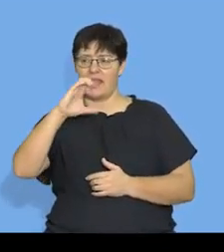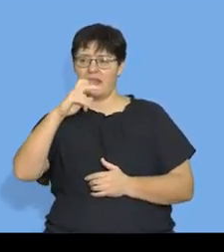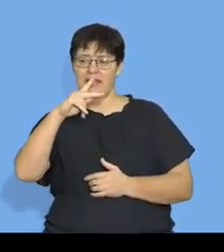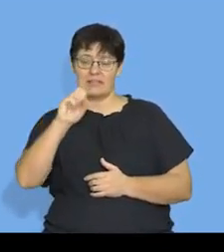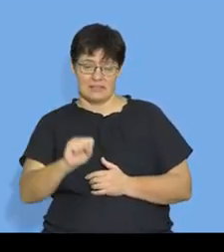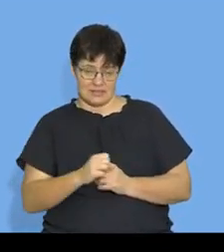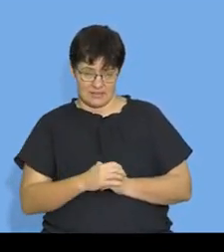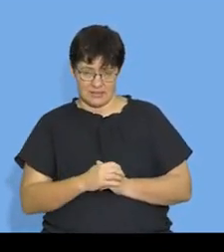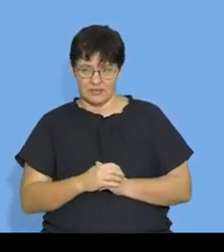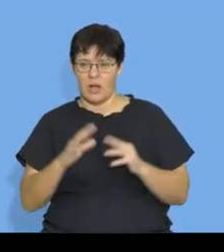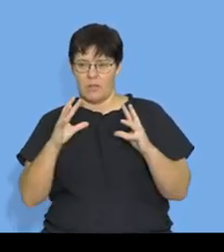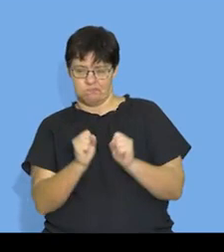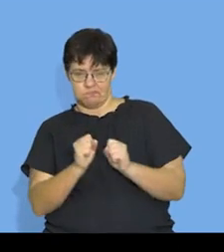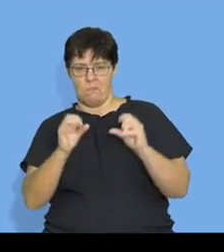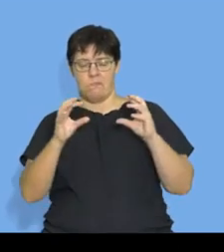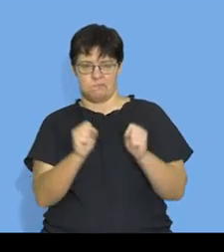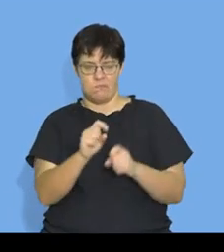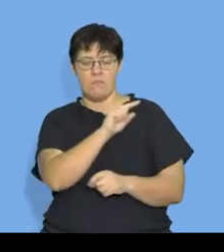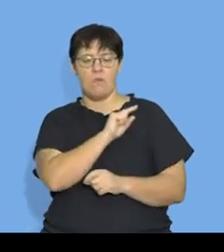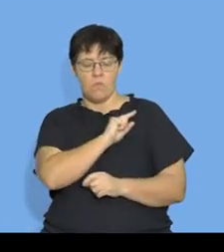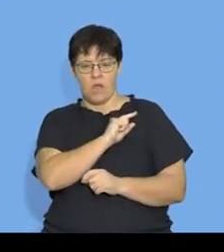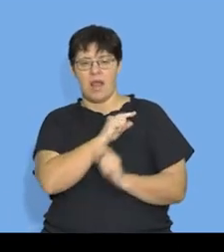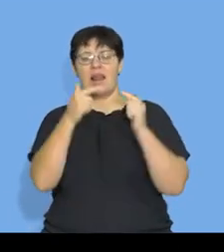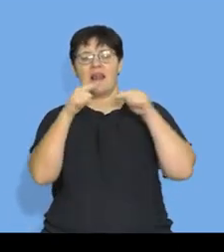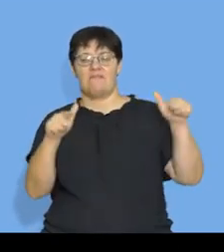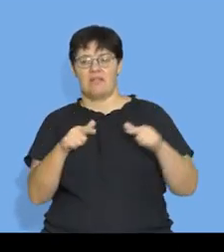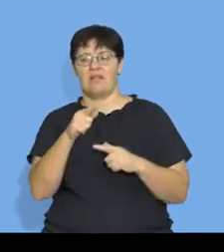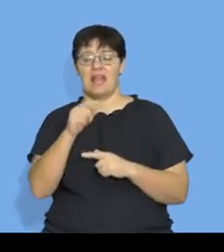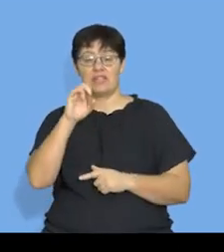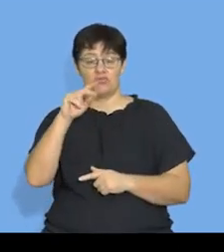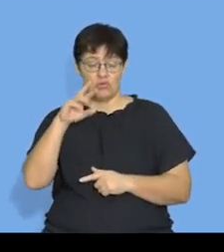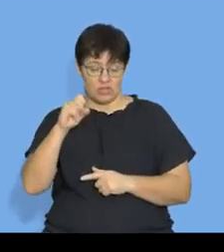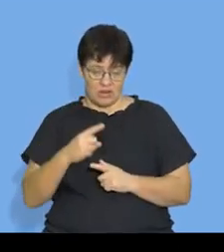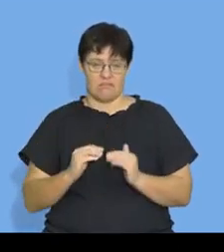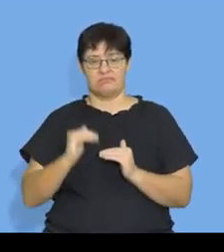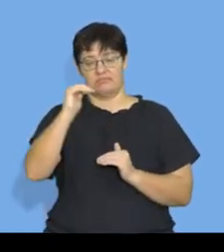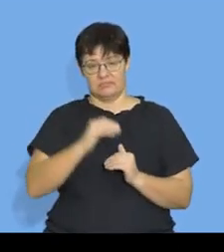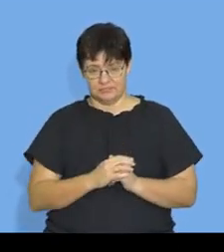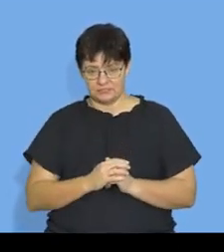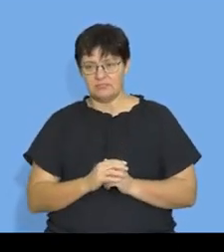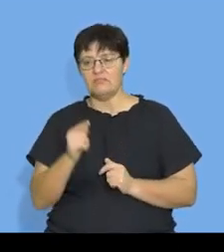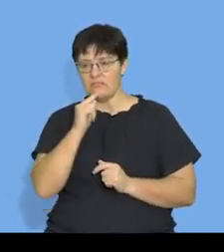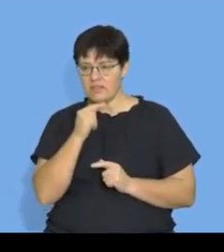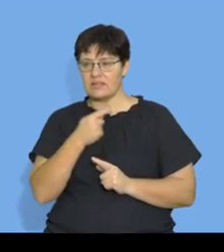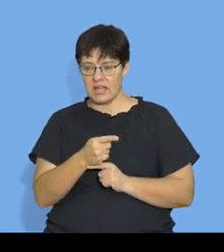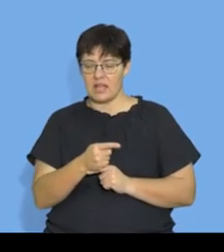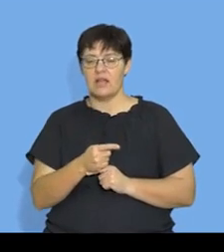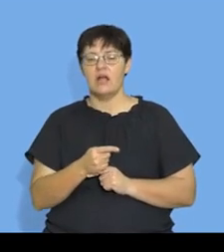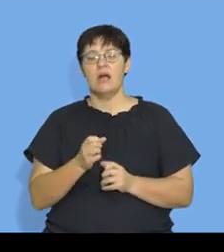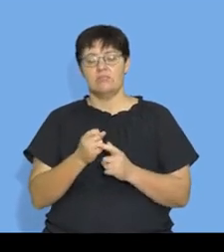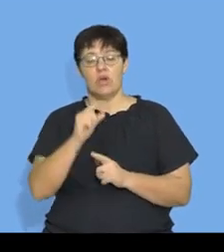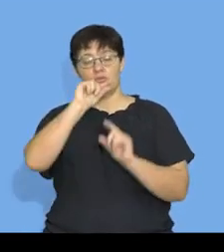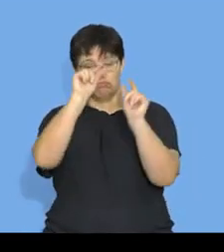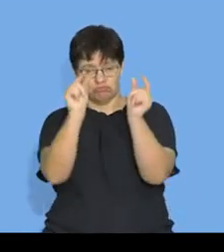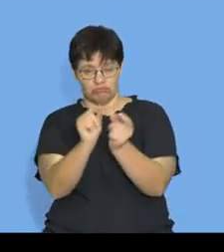So these are contractions that happen due to an increase in the levels of estrogen. This in turn stimulates the